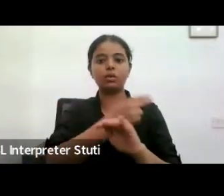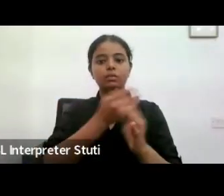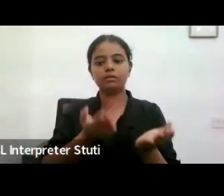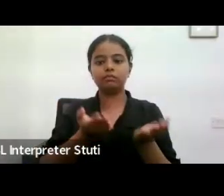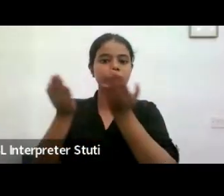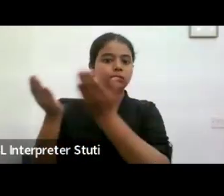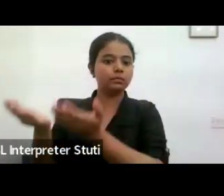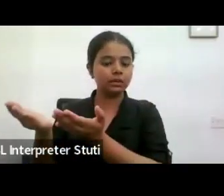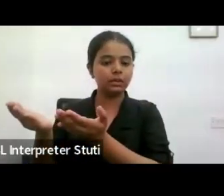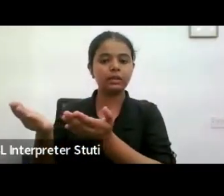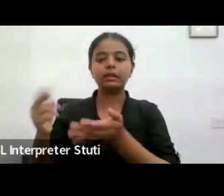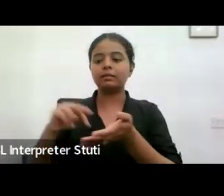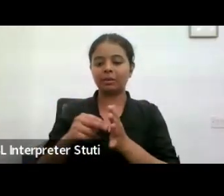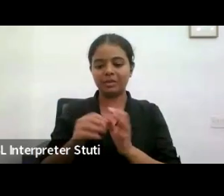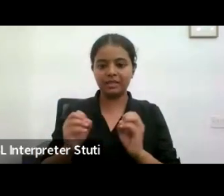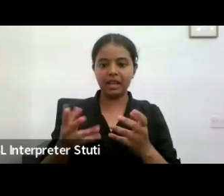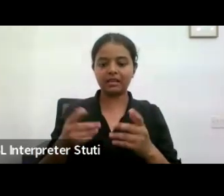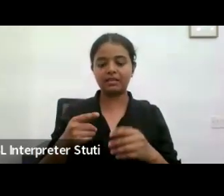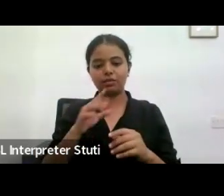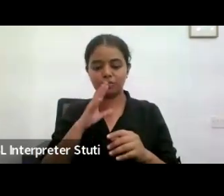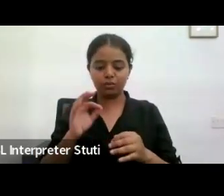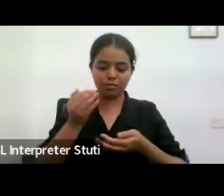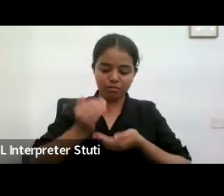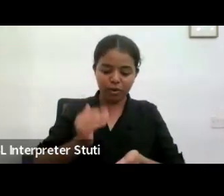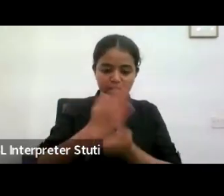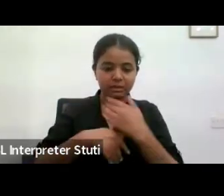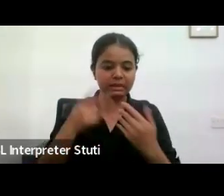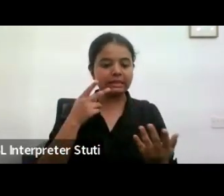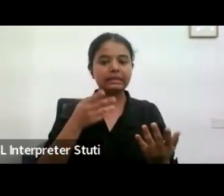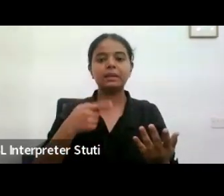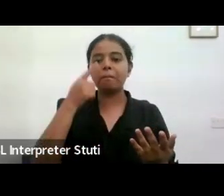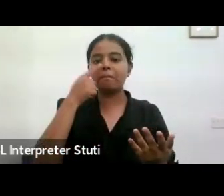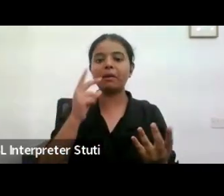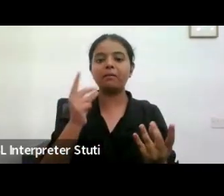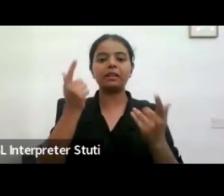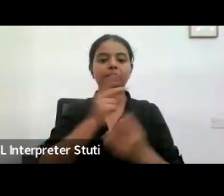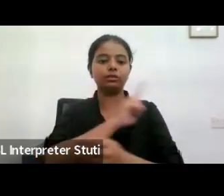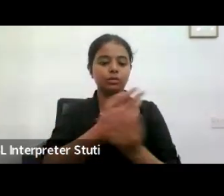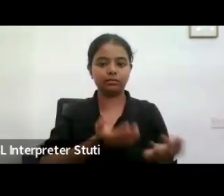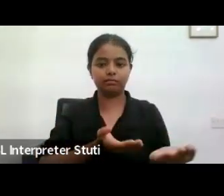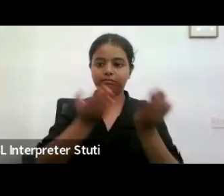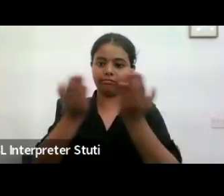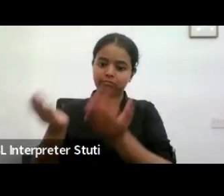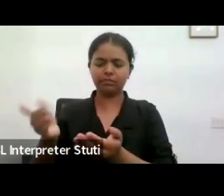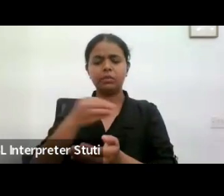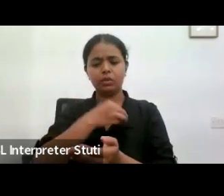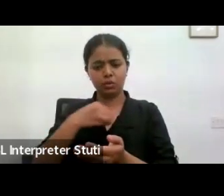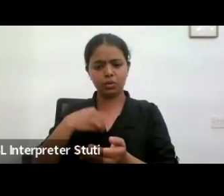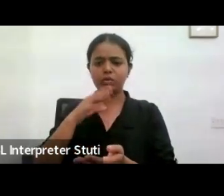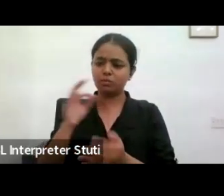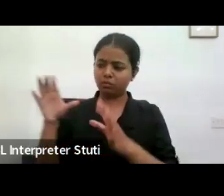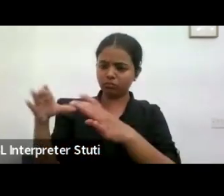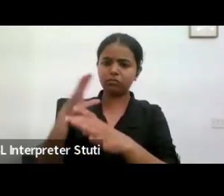right in the beginning, parents do take their children to the hospital. Doctors are extremely important. They